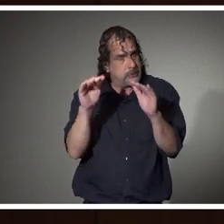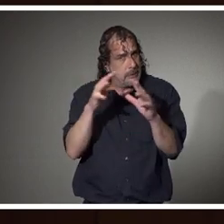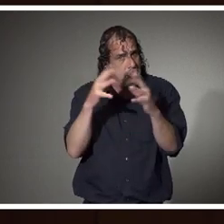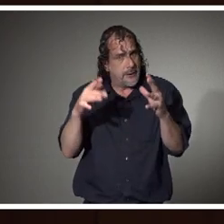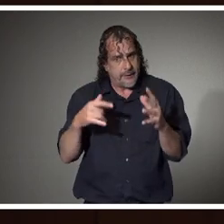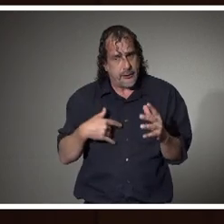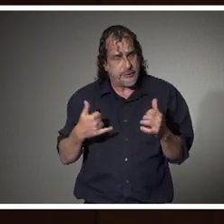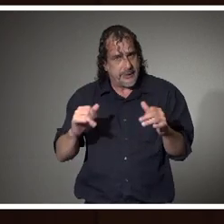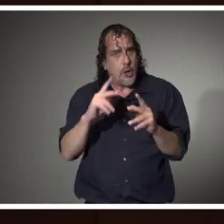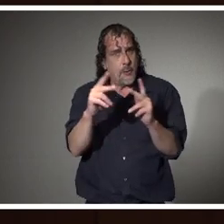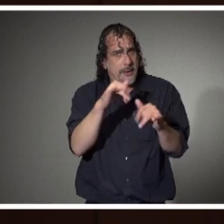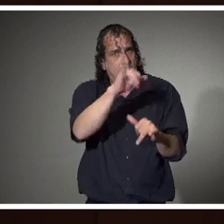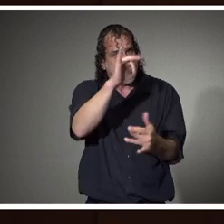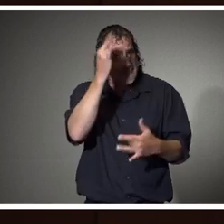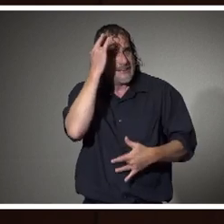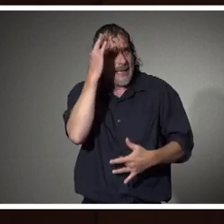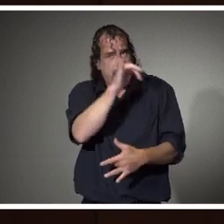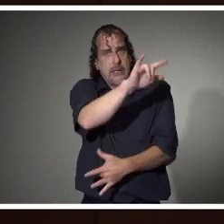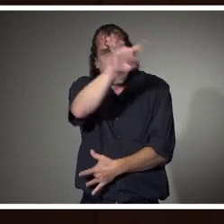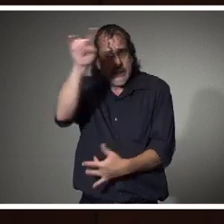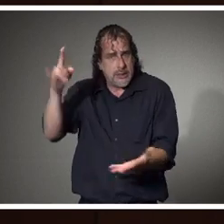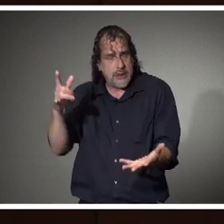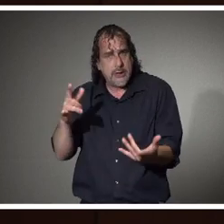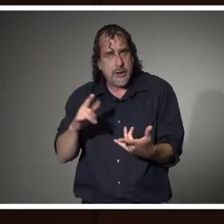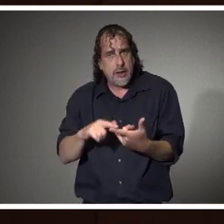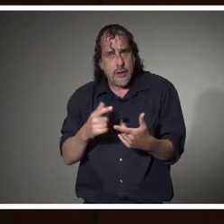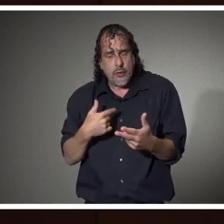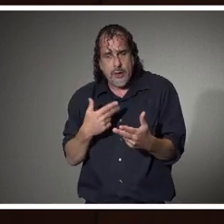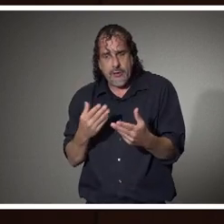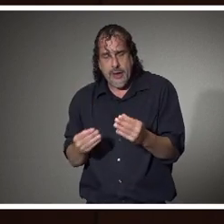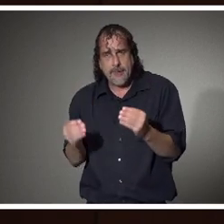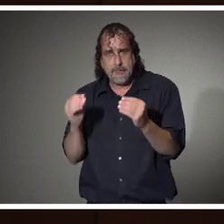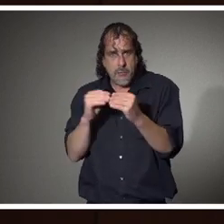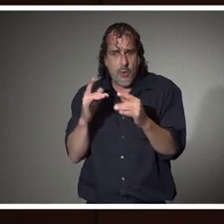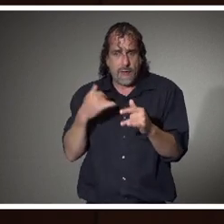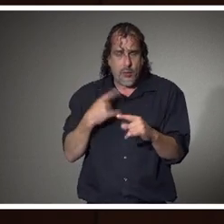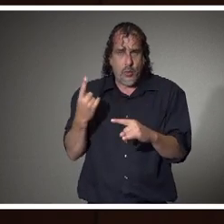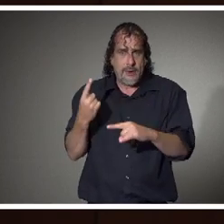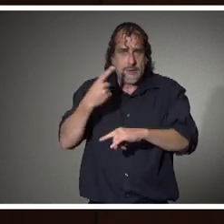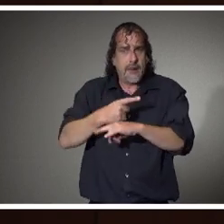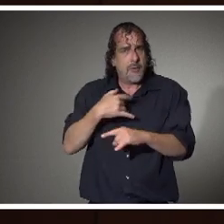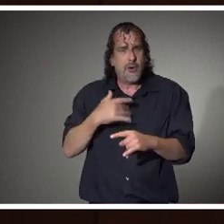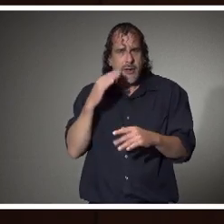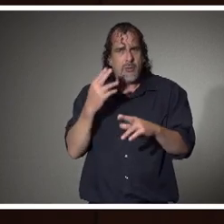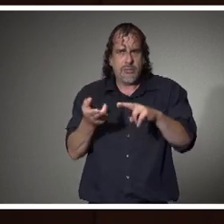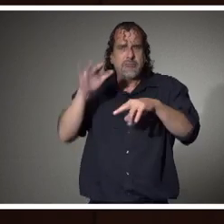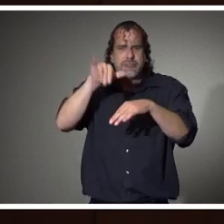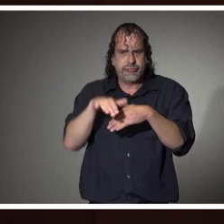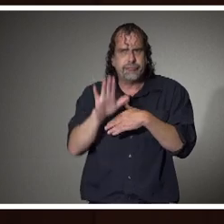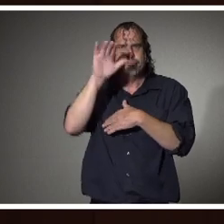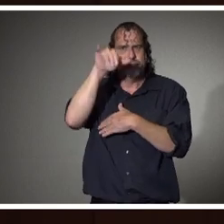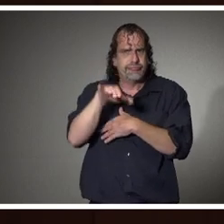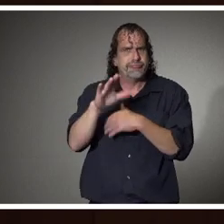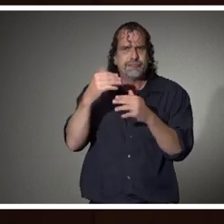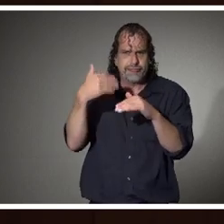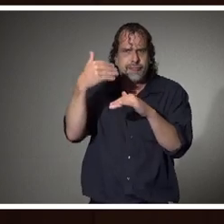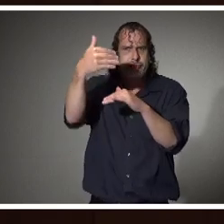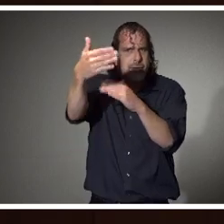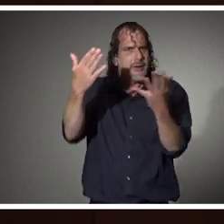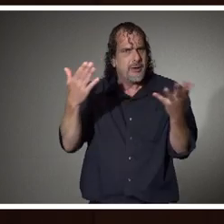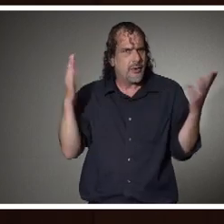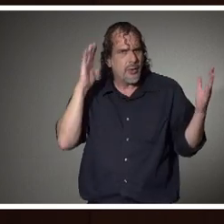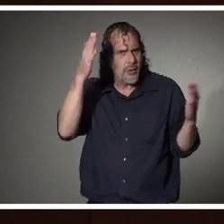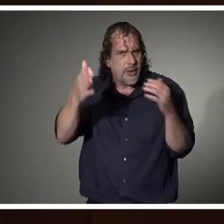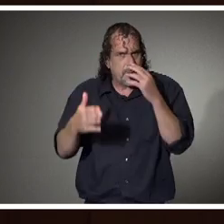cases out there. Certainly we've had a lot higher reports per day, but we're going to have a lot more. So it's important for people to stay vigilant. We